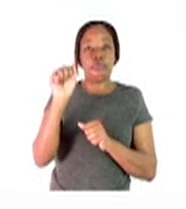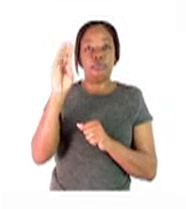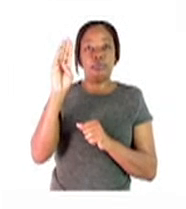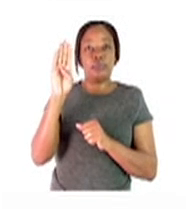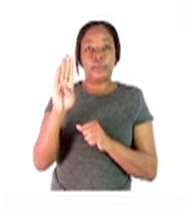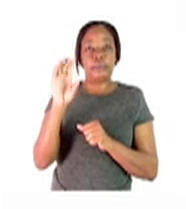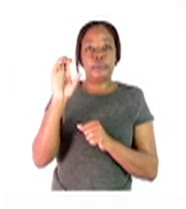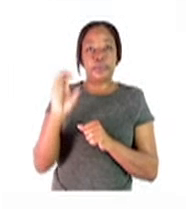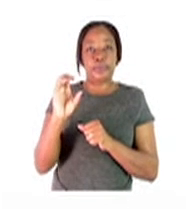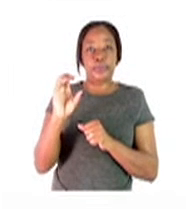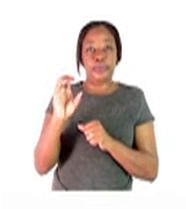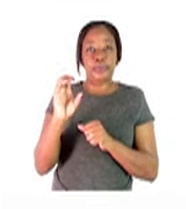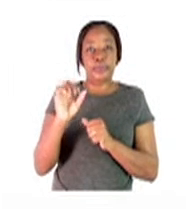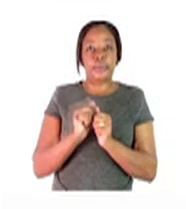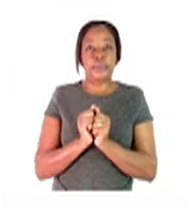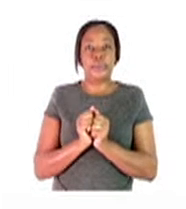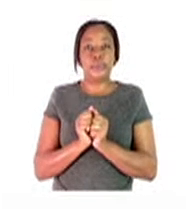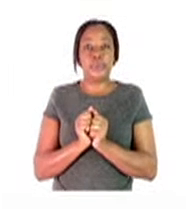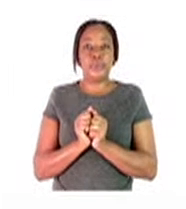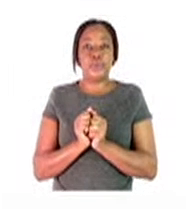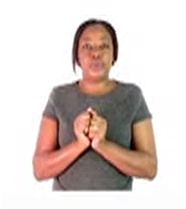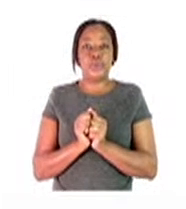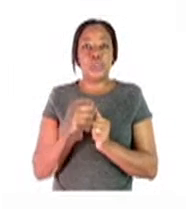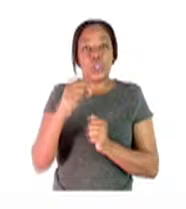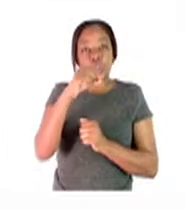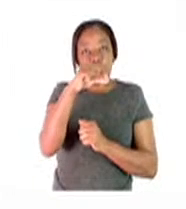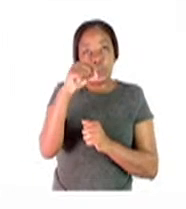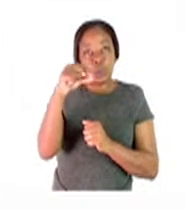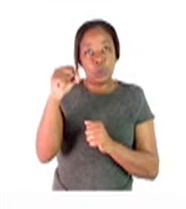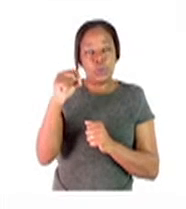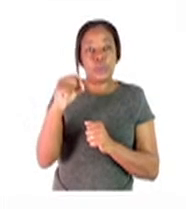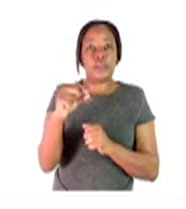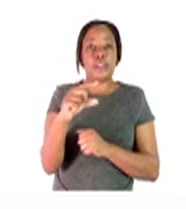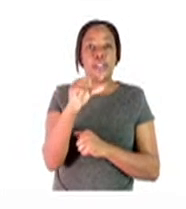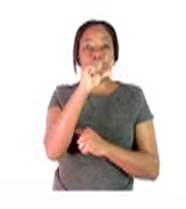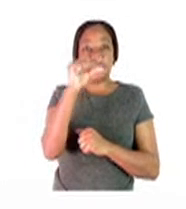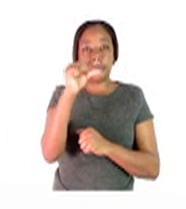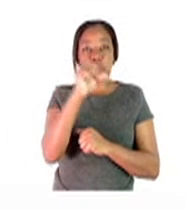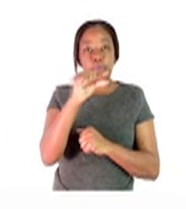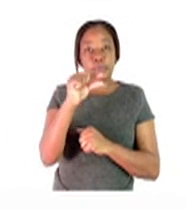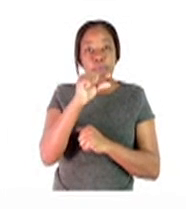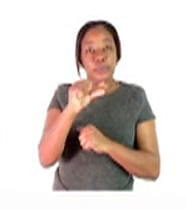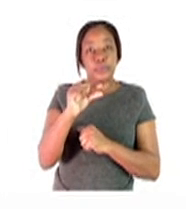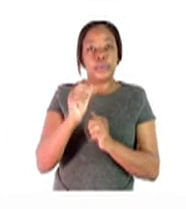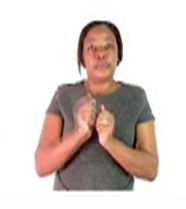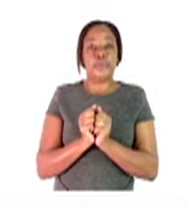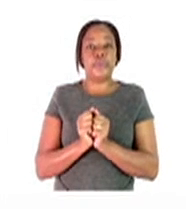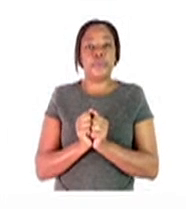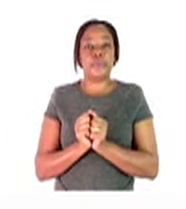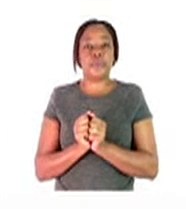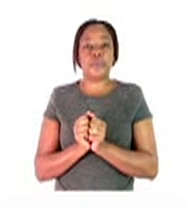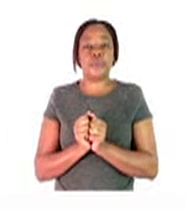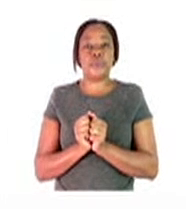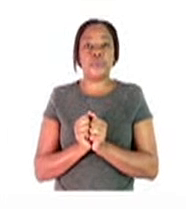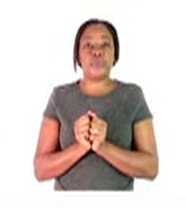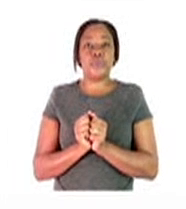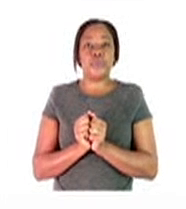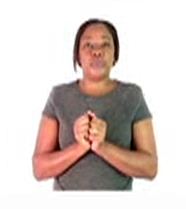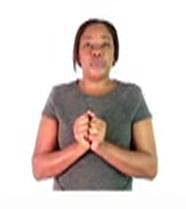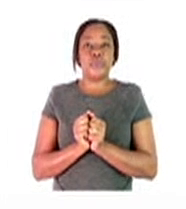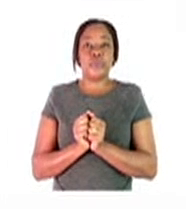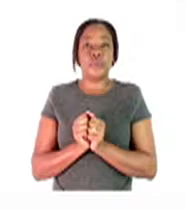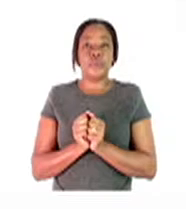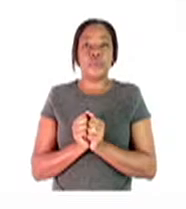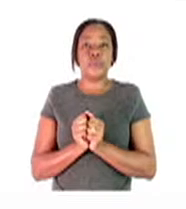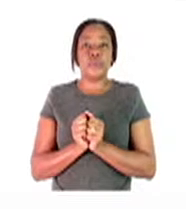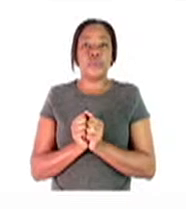a reminder of the alphabets to write our words. You use the alphabet below and write your words as